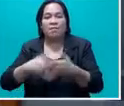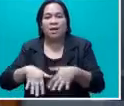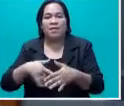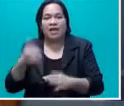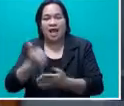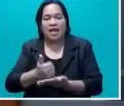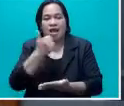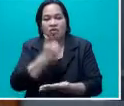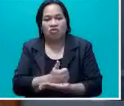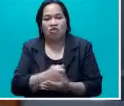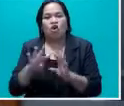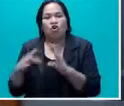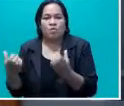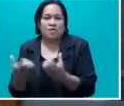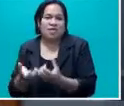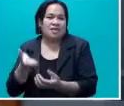Committee.